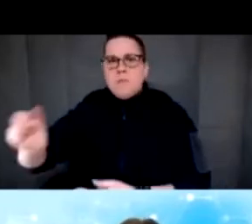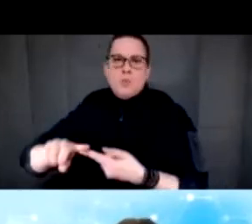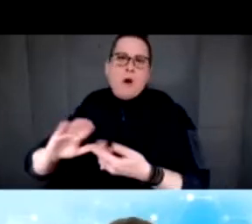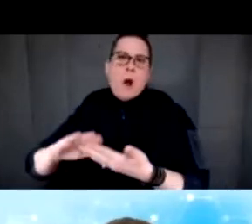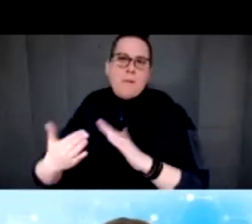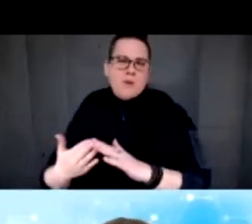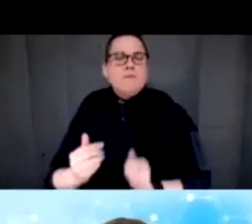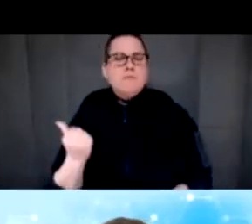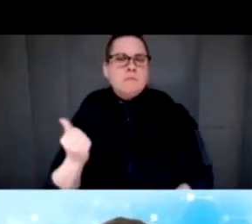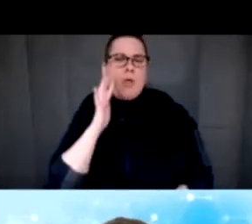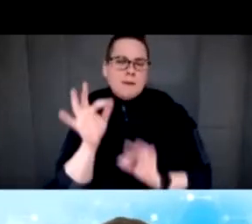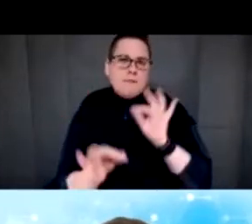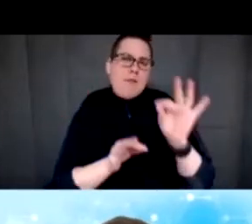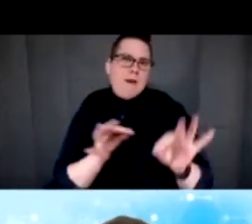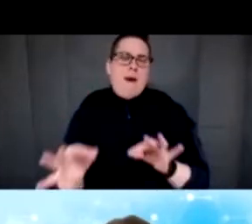explain, this is an